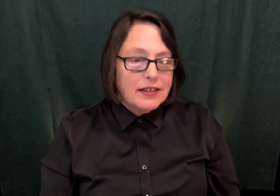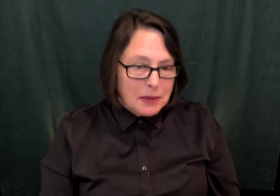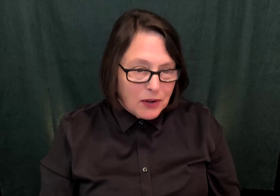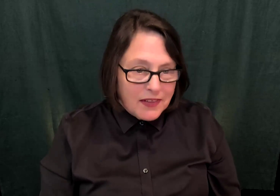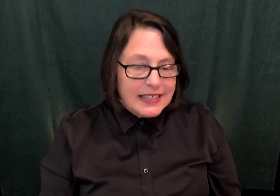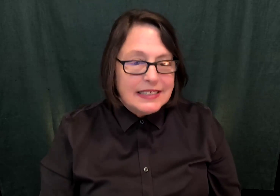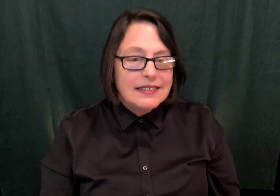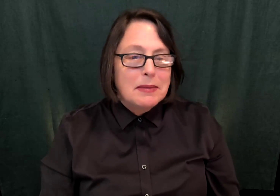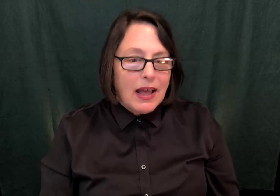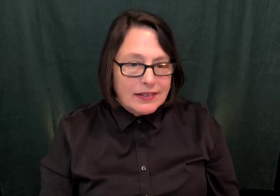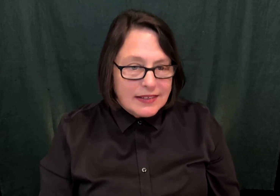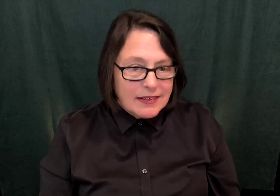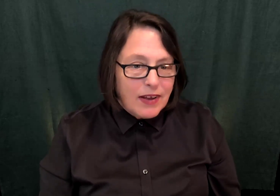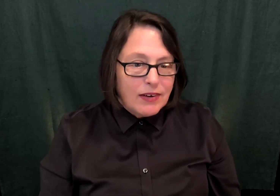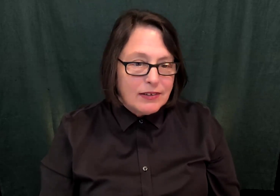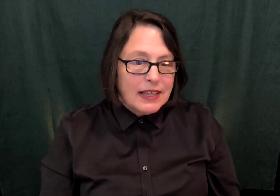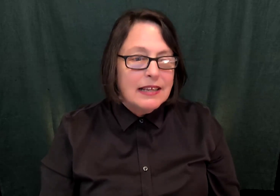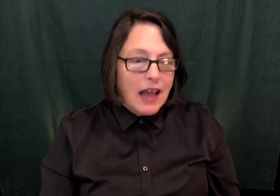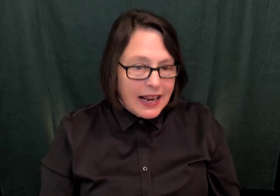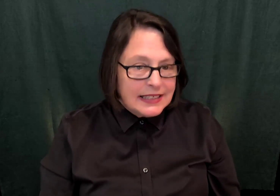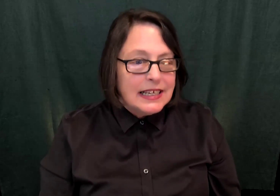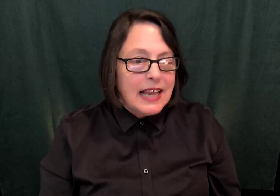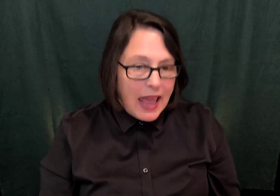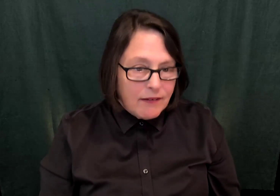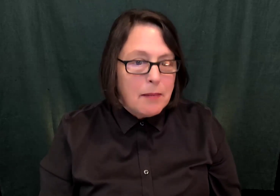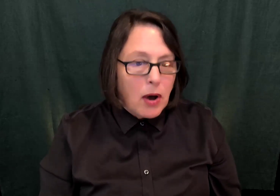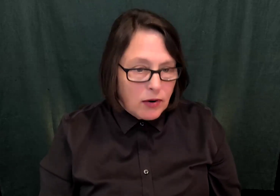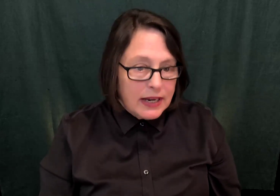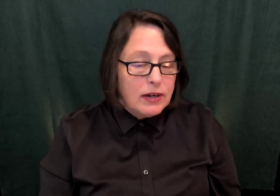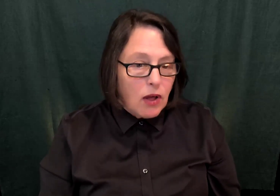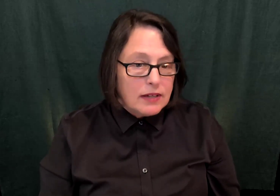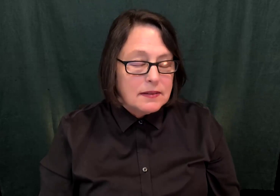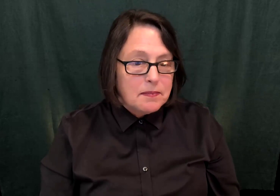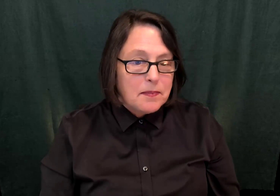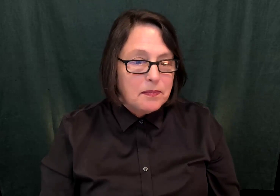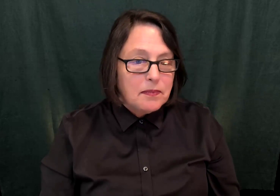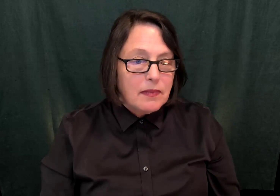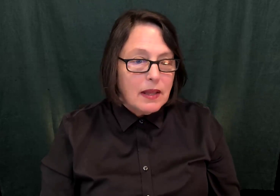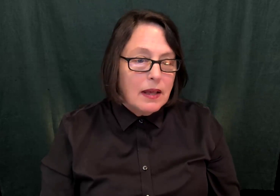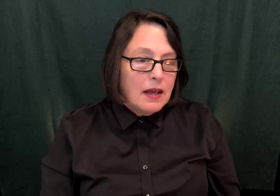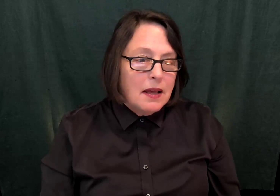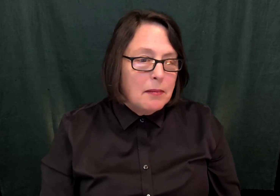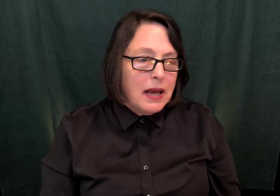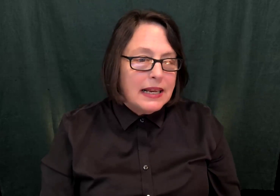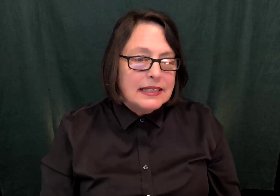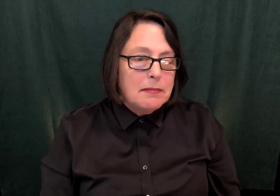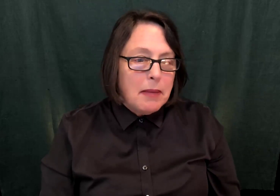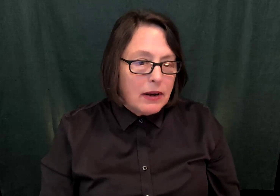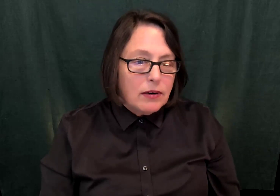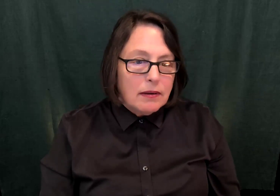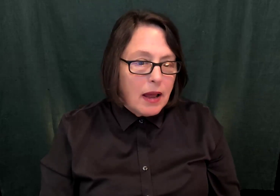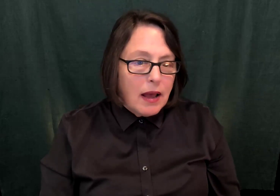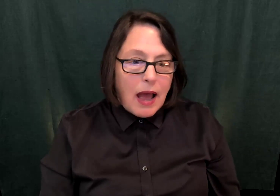Swedish Hospital, and they did some analysis and found out that I did have a moderate hearing loss. But it